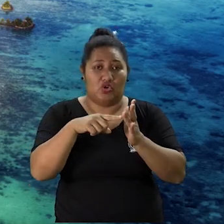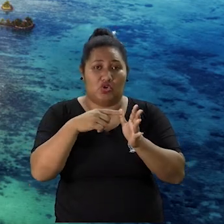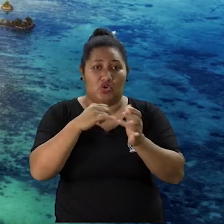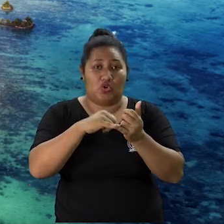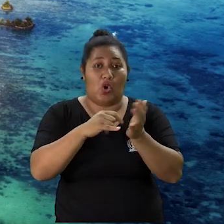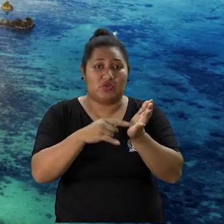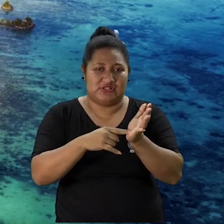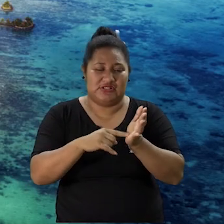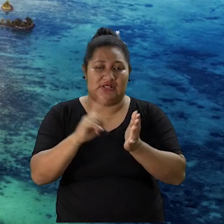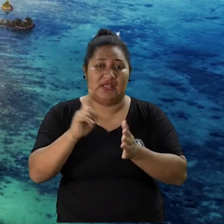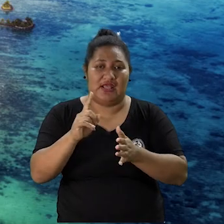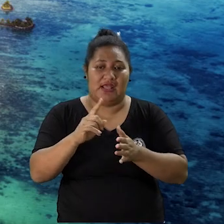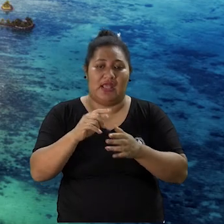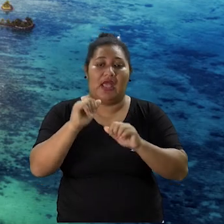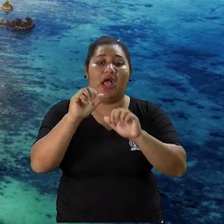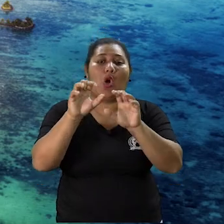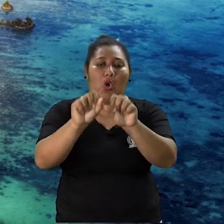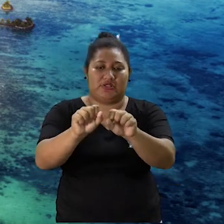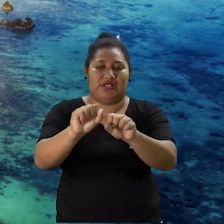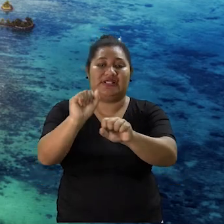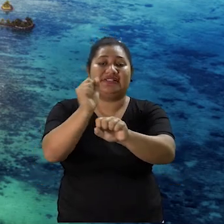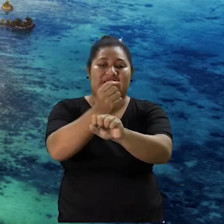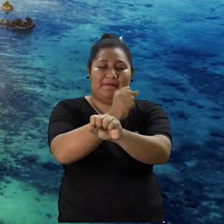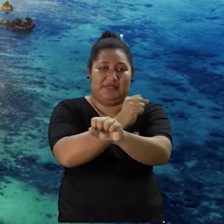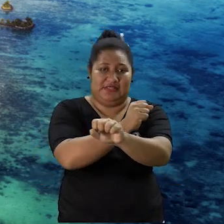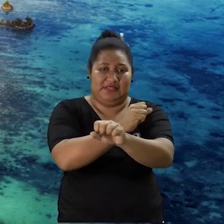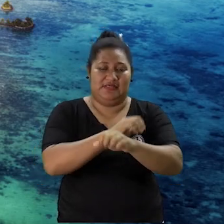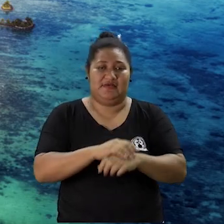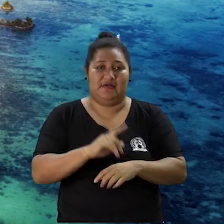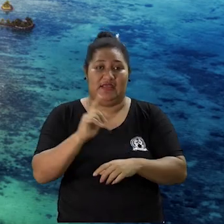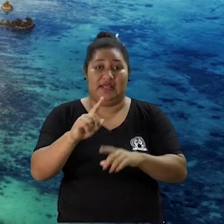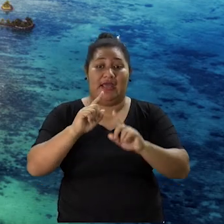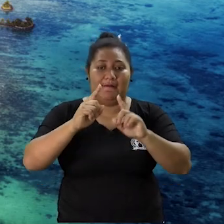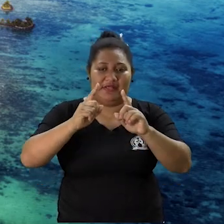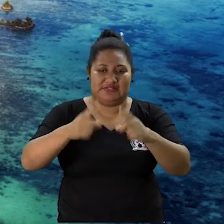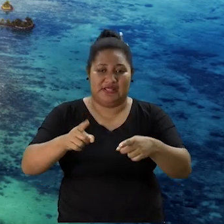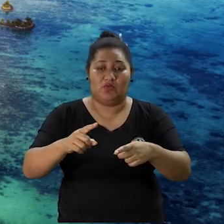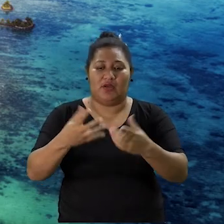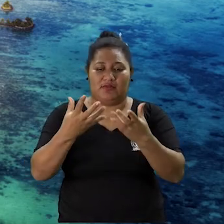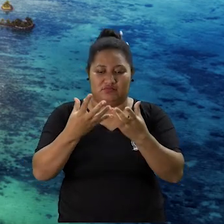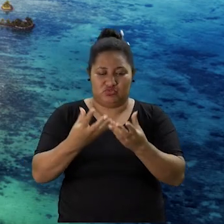ngata ai le Sami ai a mata ai le pa umatutu.